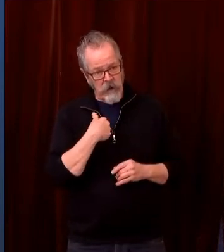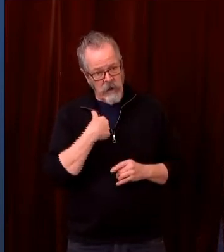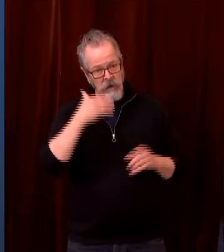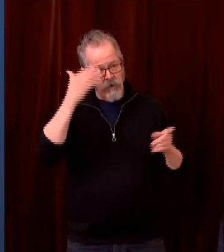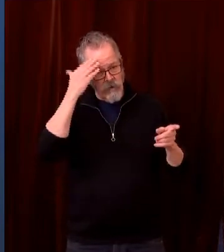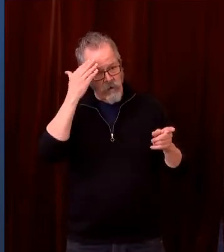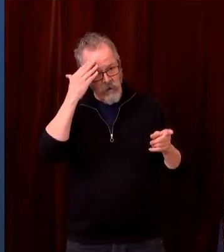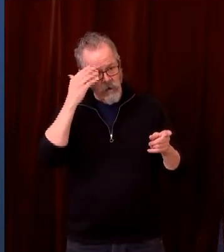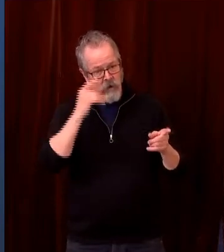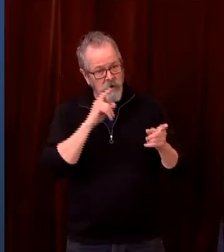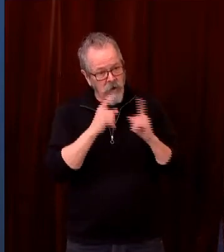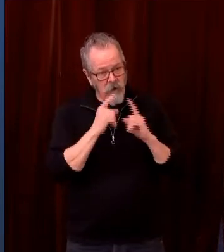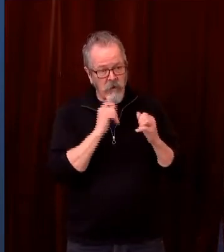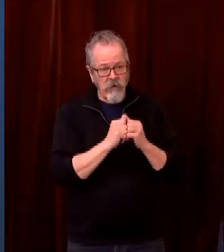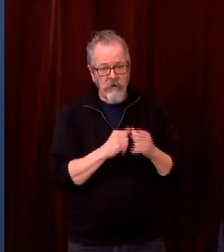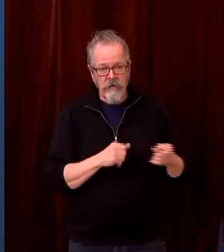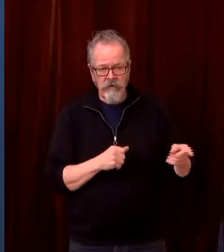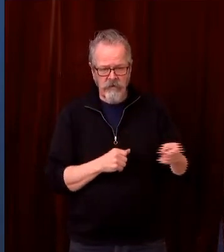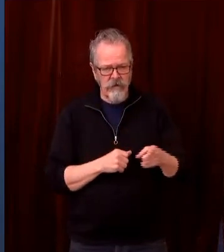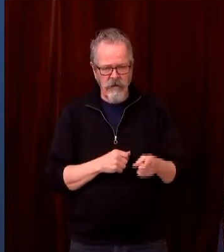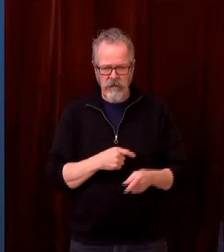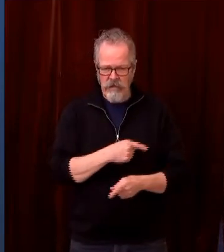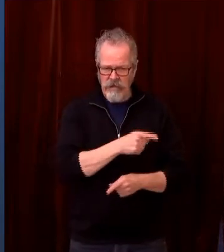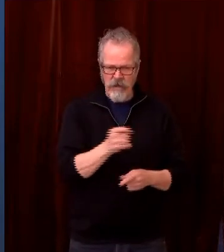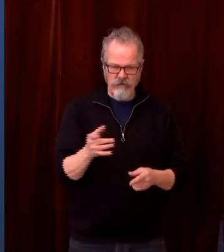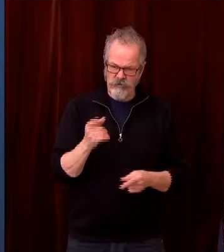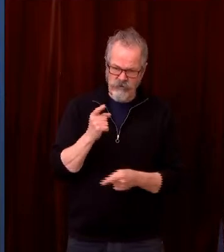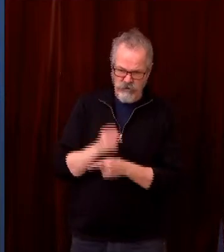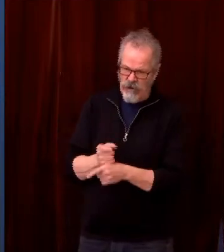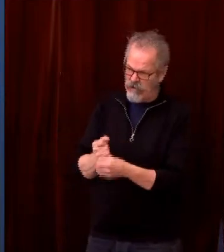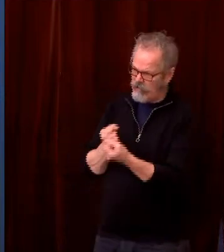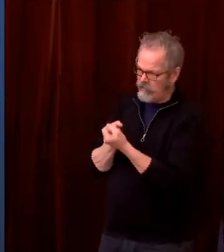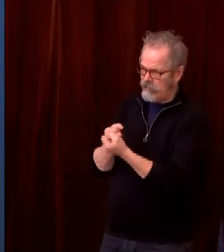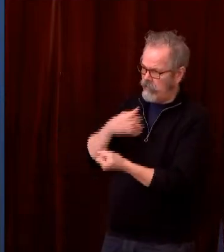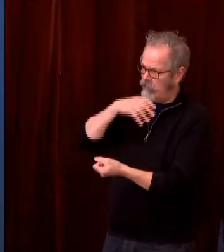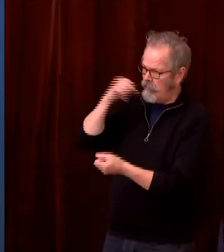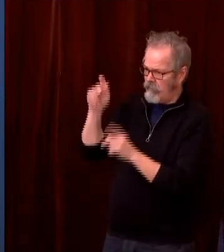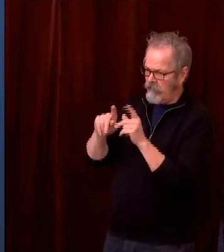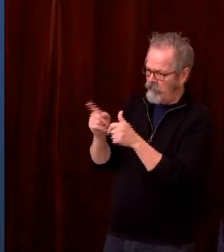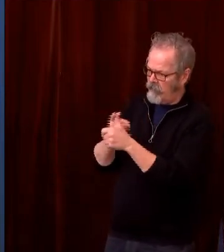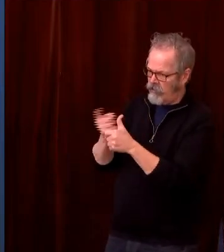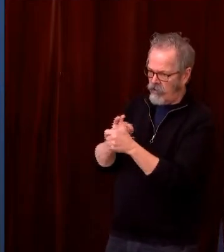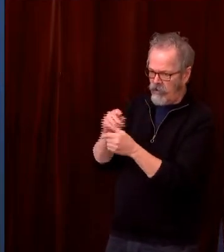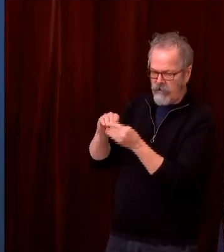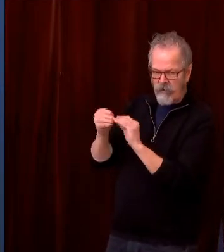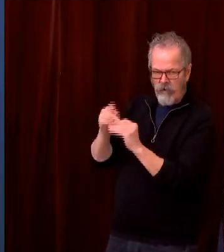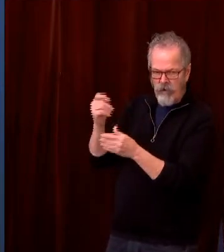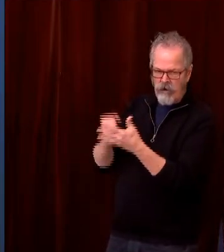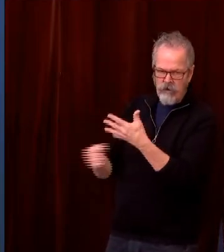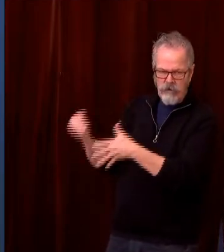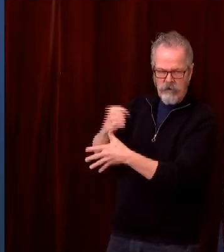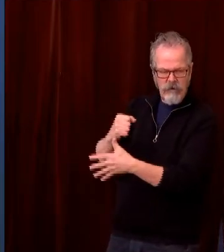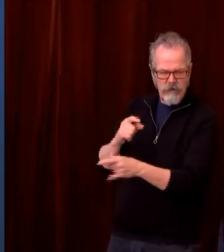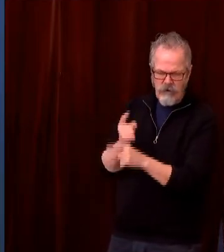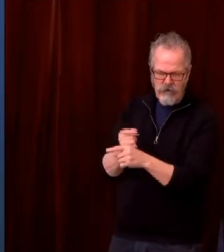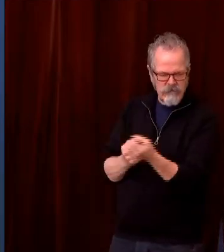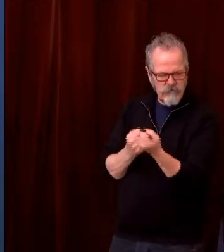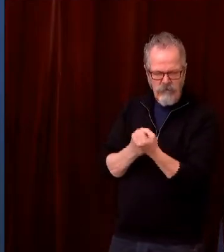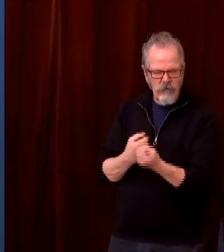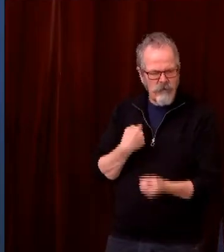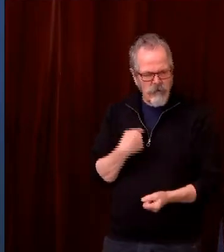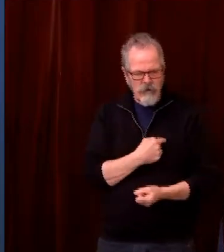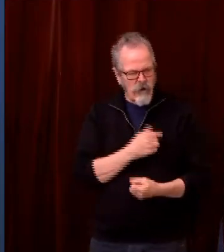people. So we're doing everything we can to accelerate the vaccination of this group so we can get to the next group